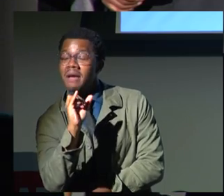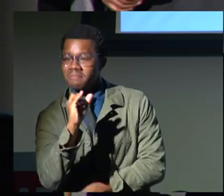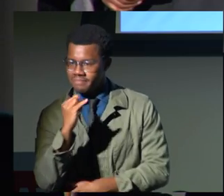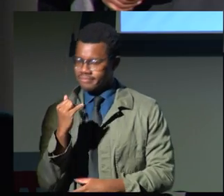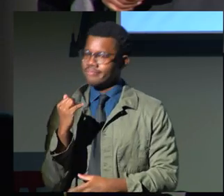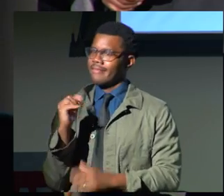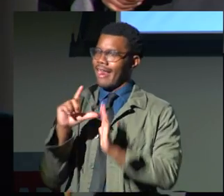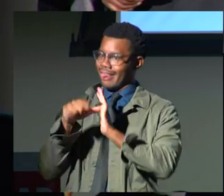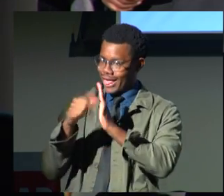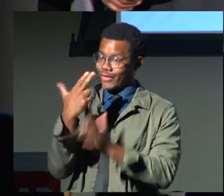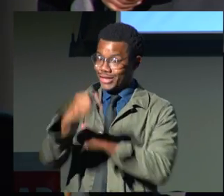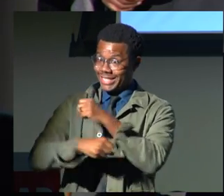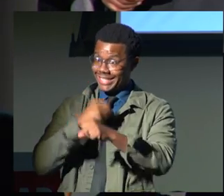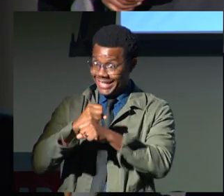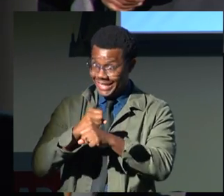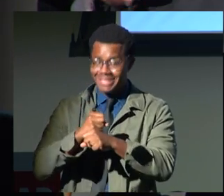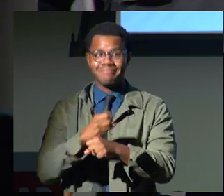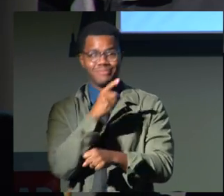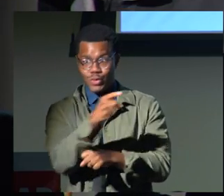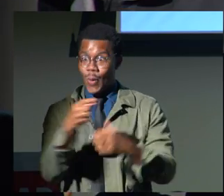a no-nonsense woman.